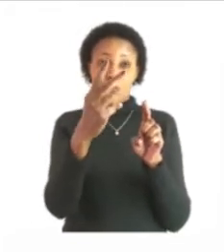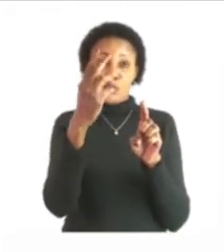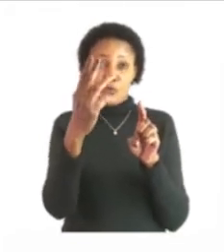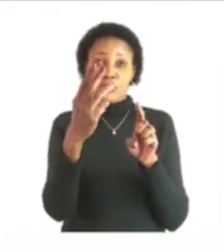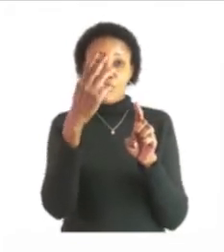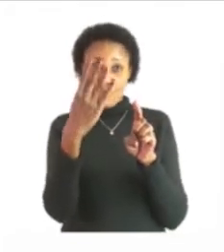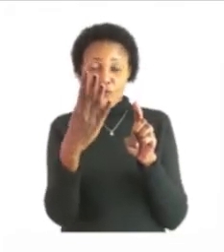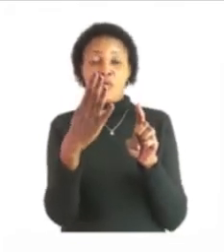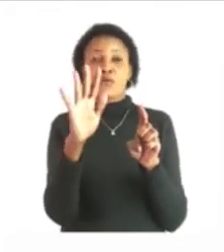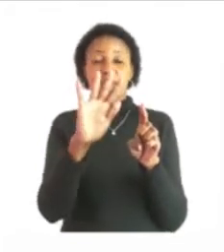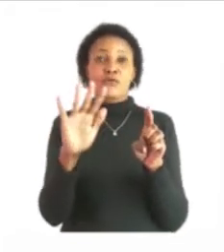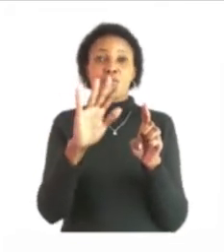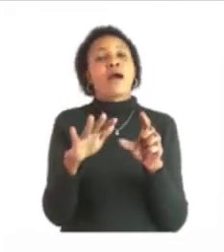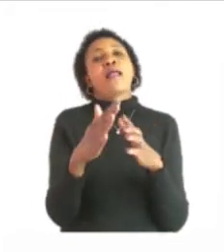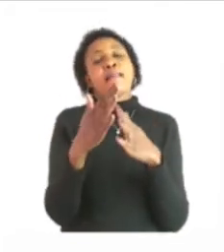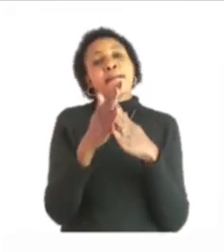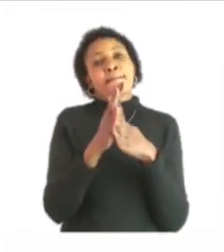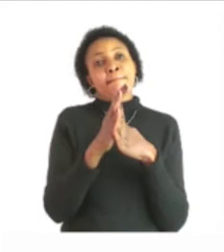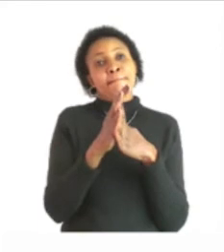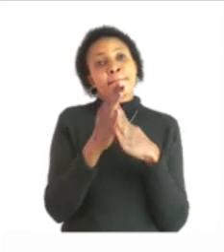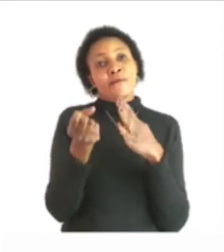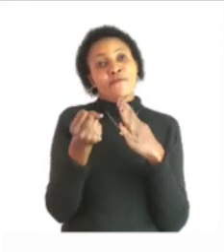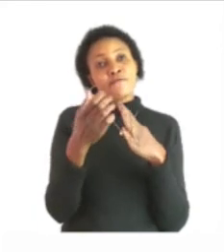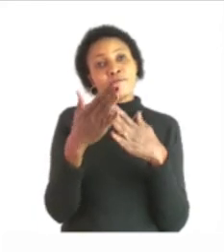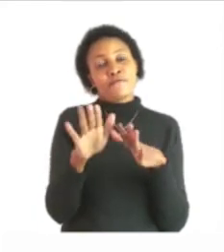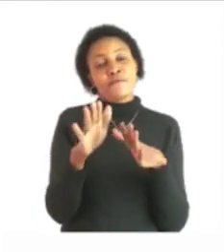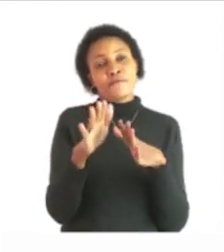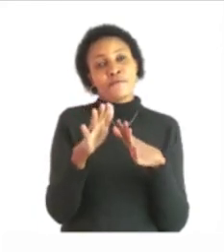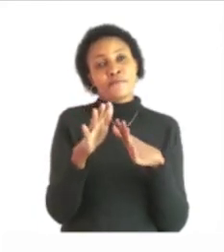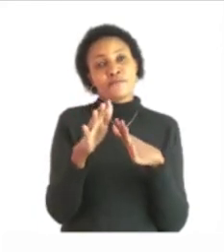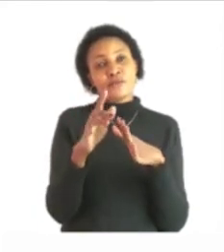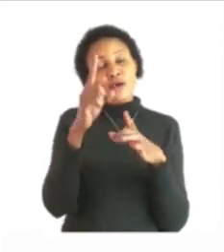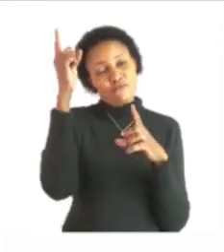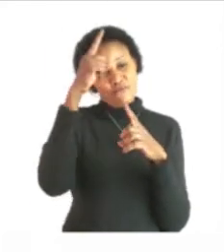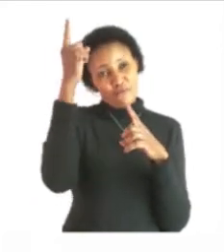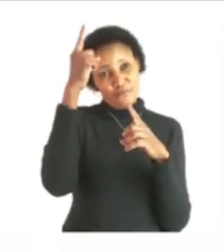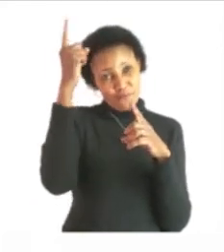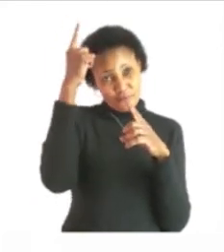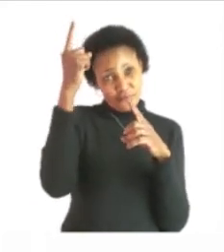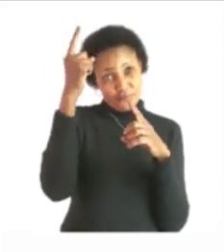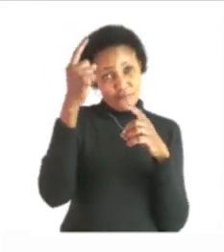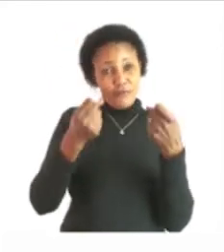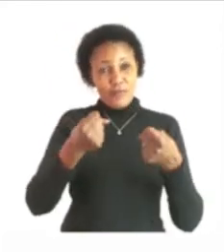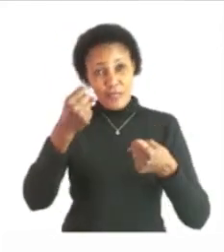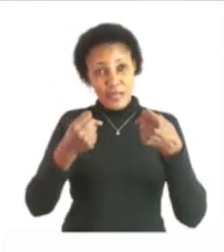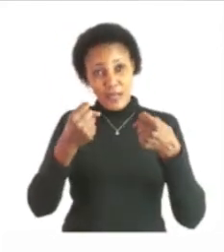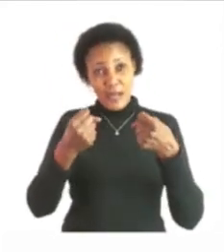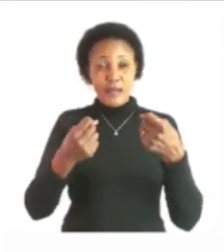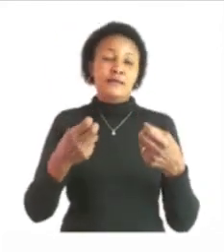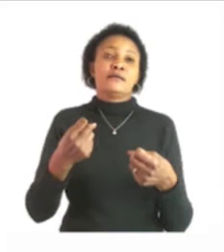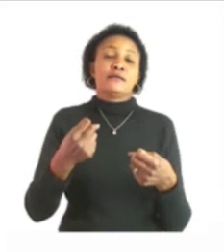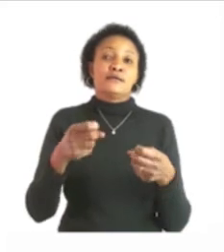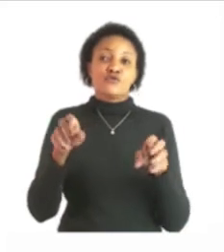yes, I'm sure you've done that. Now for the helicopter and the truck and the car, I want you to